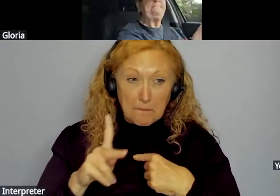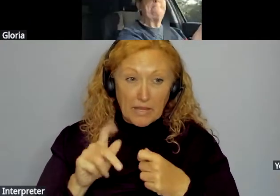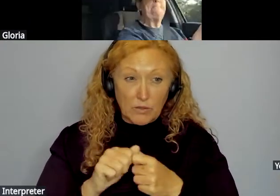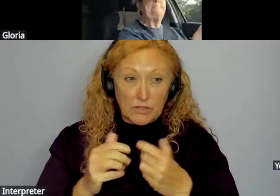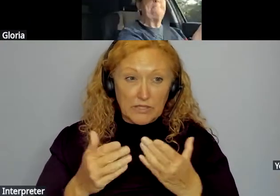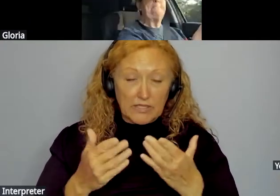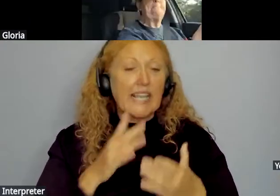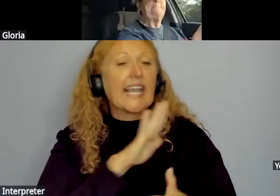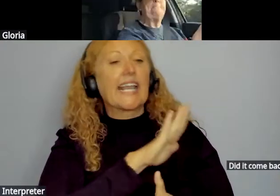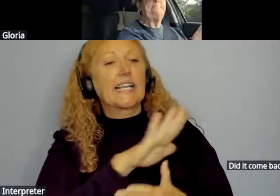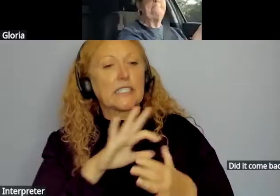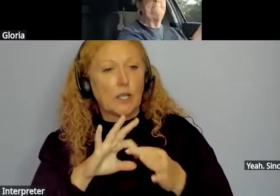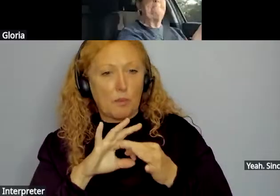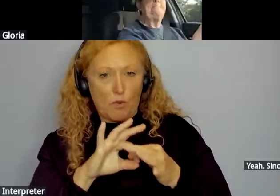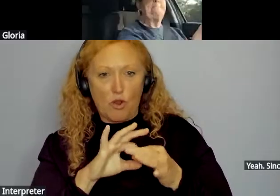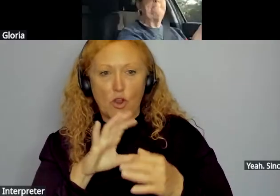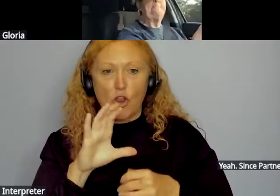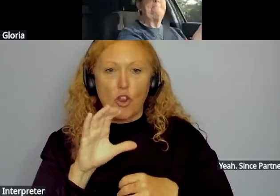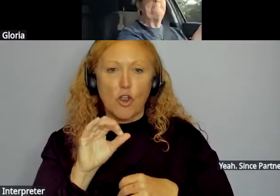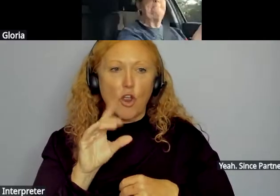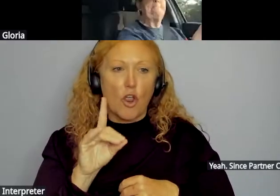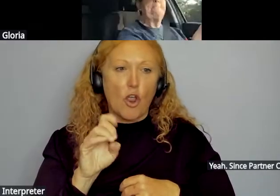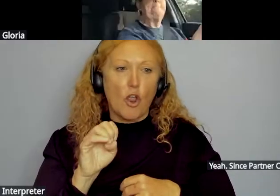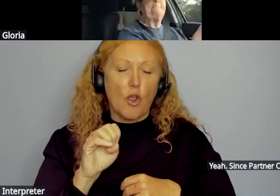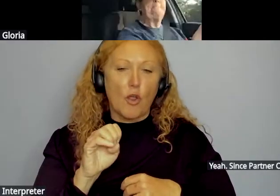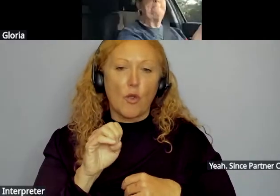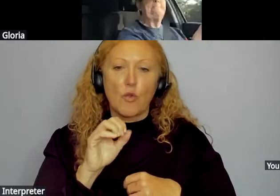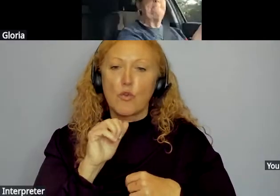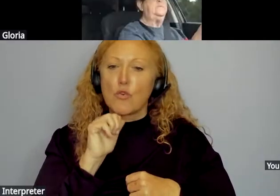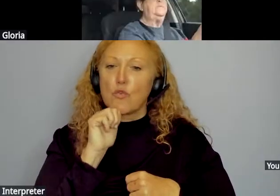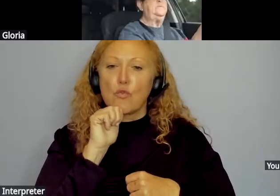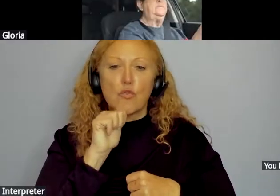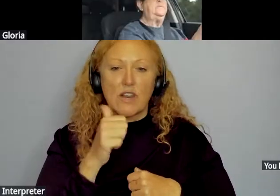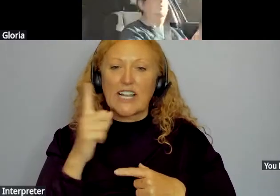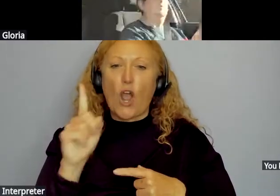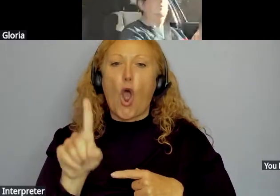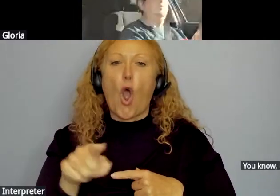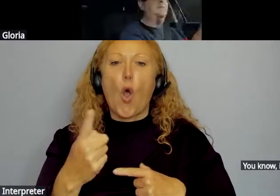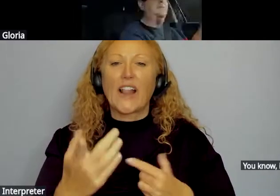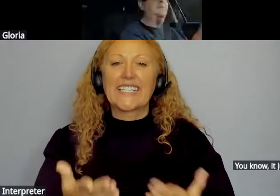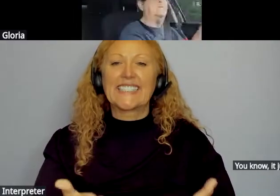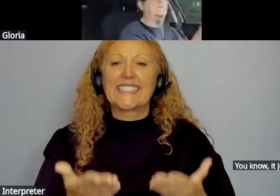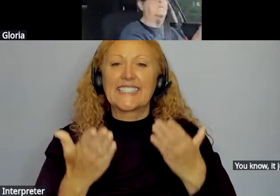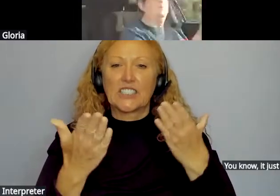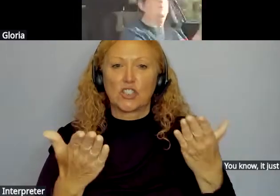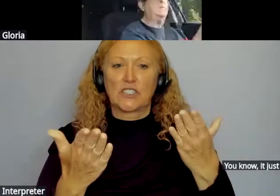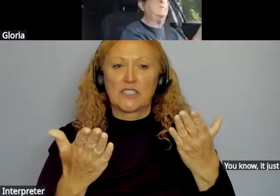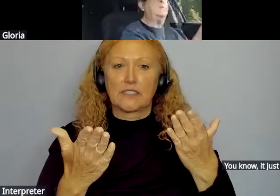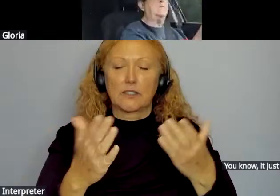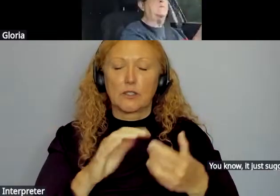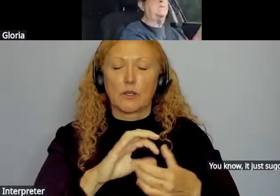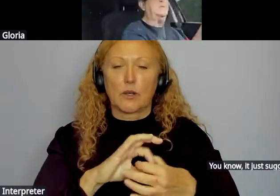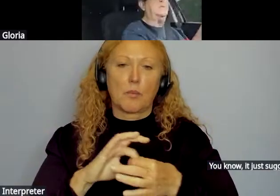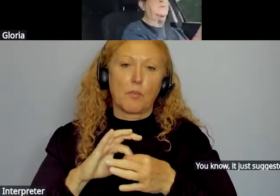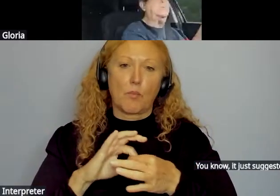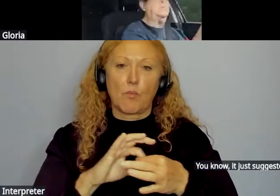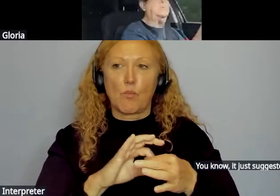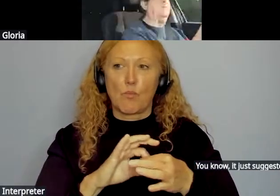since partner co really does not have, Oh, it just suggested in the sense of partner co